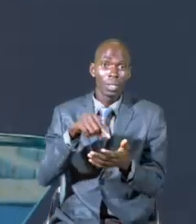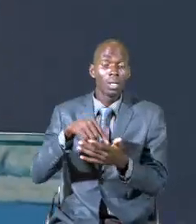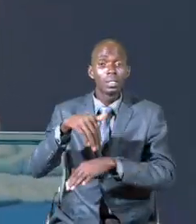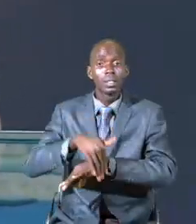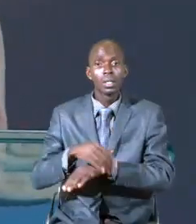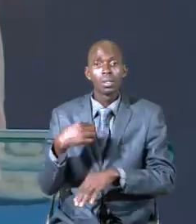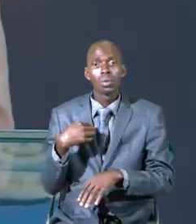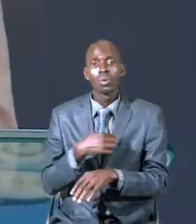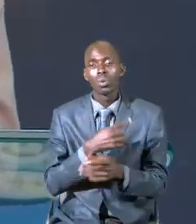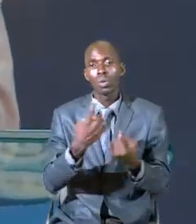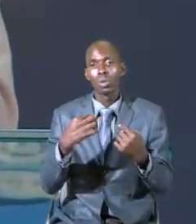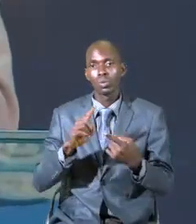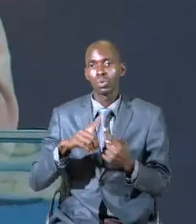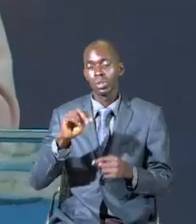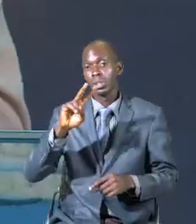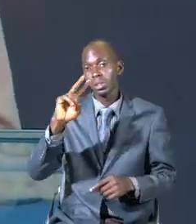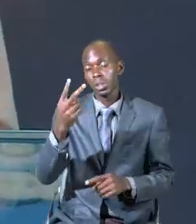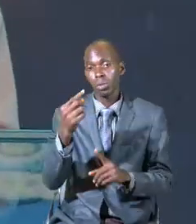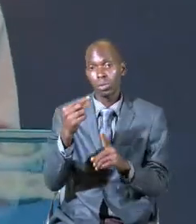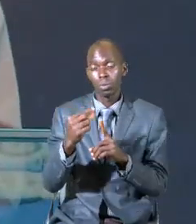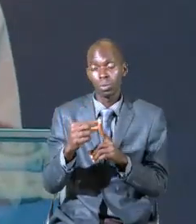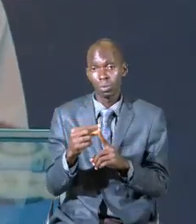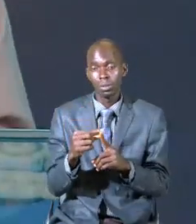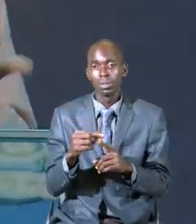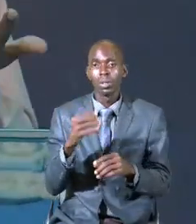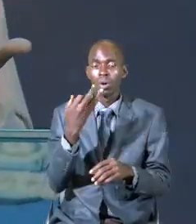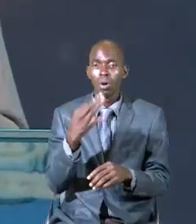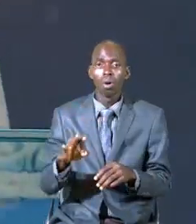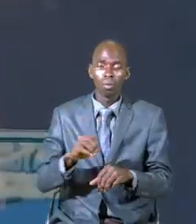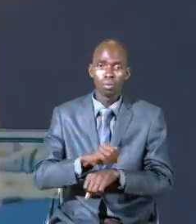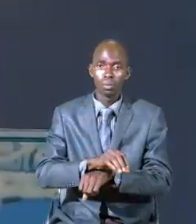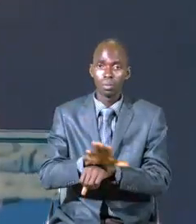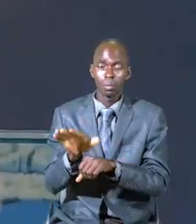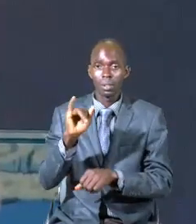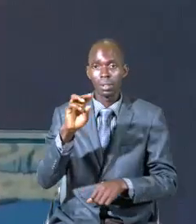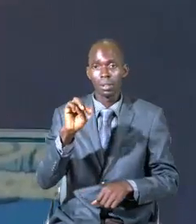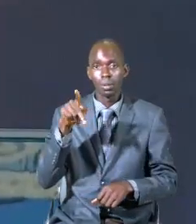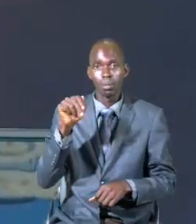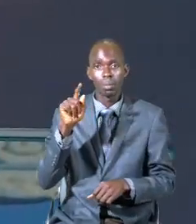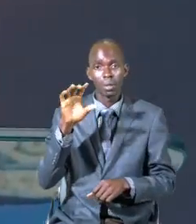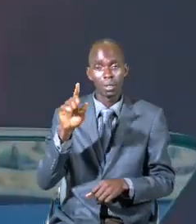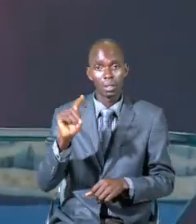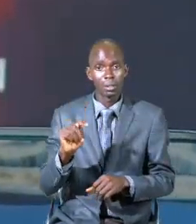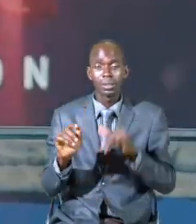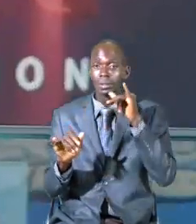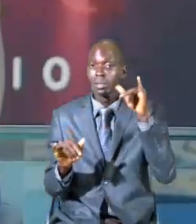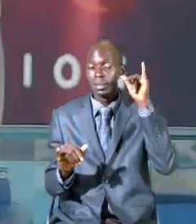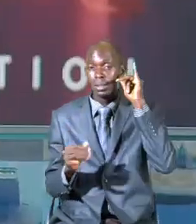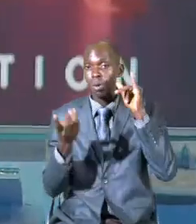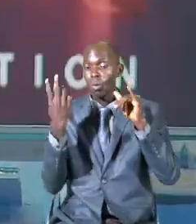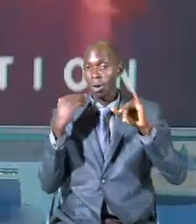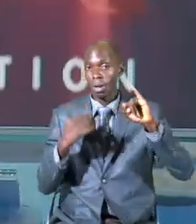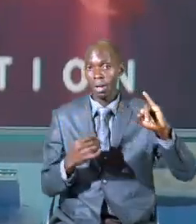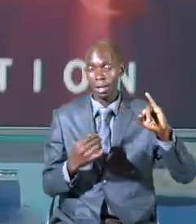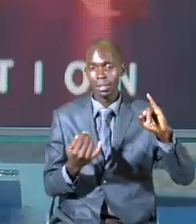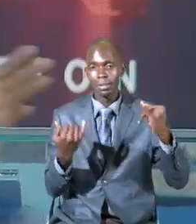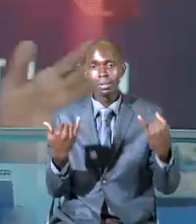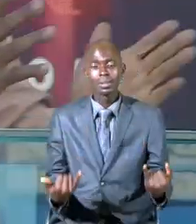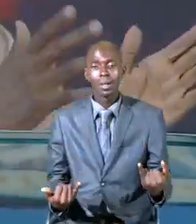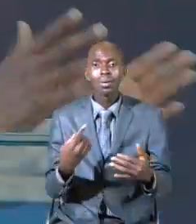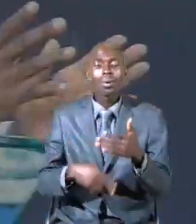the second letter of impact. And that is M. Moving up